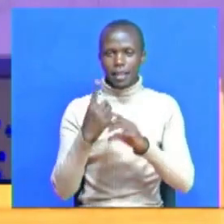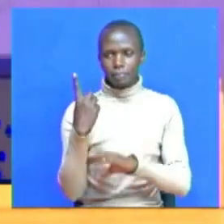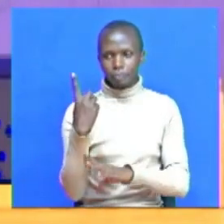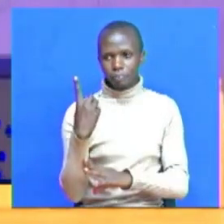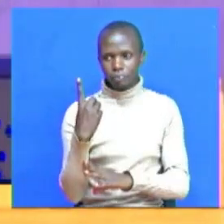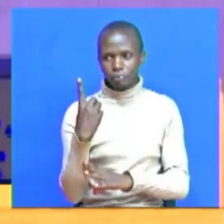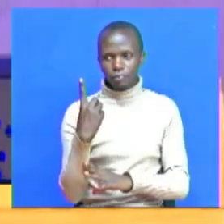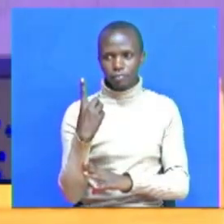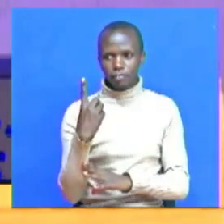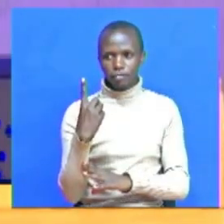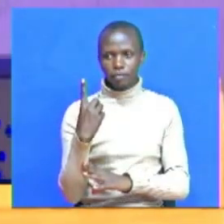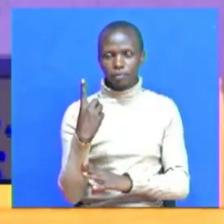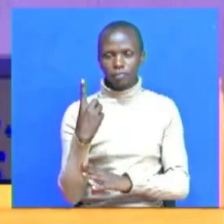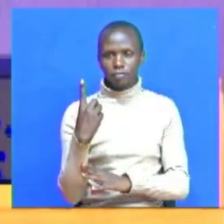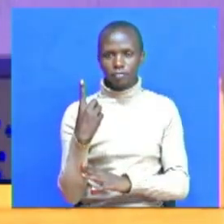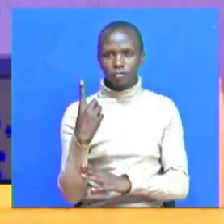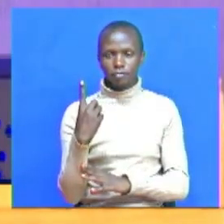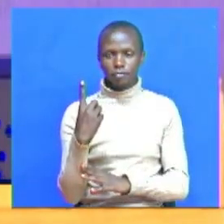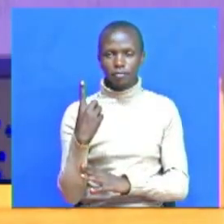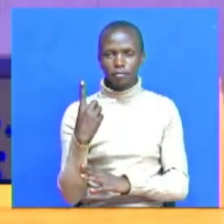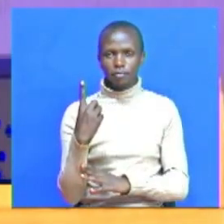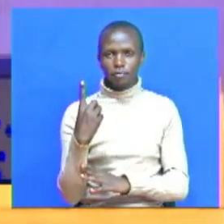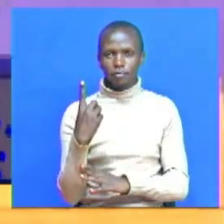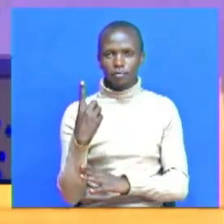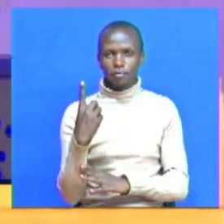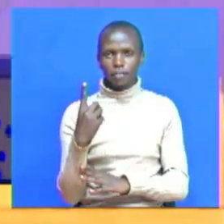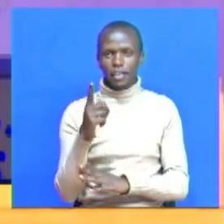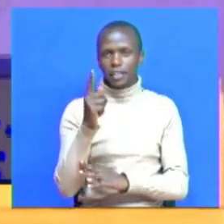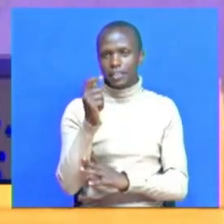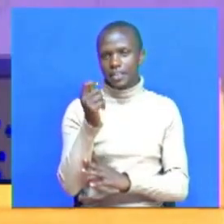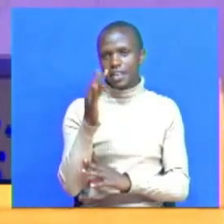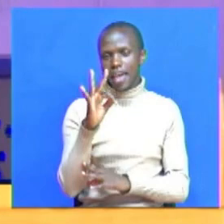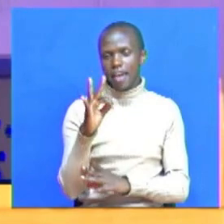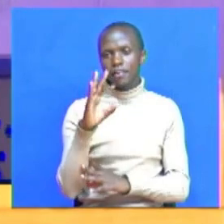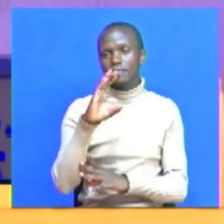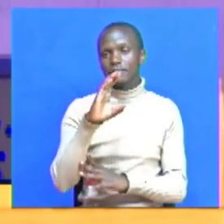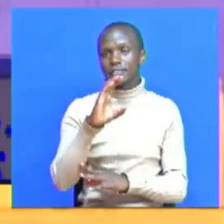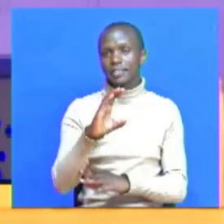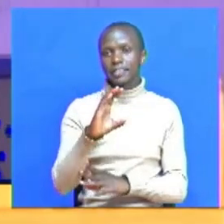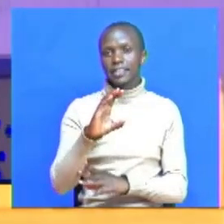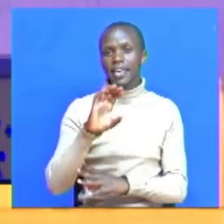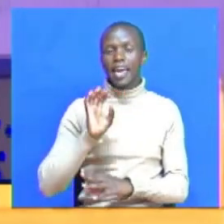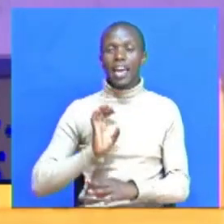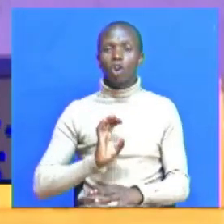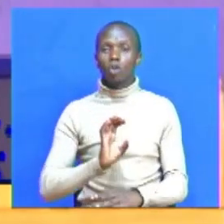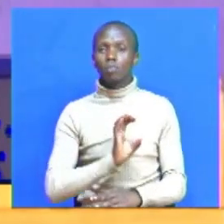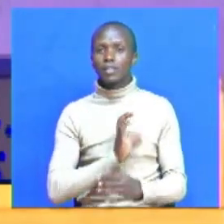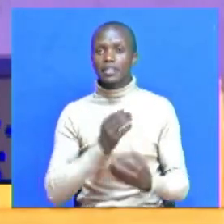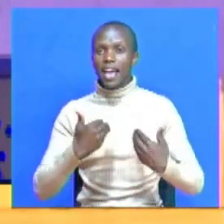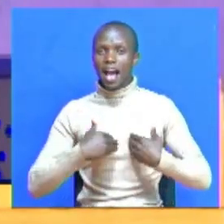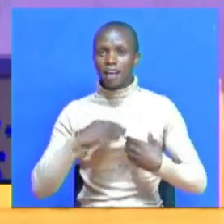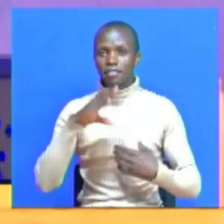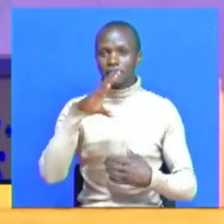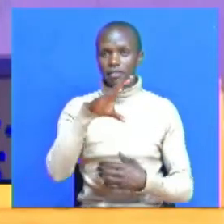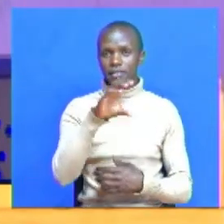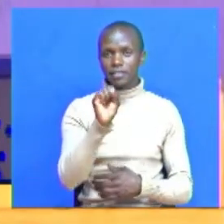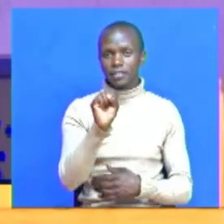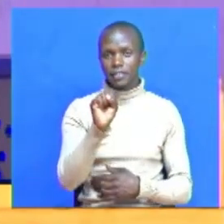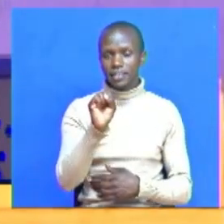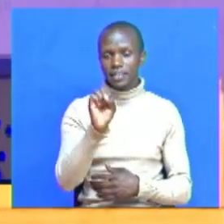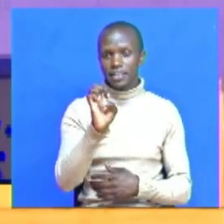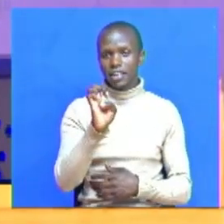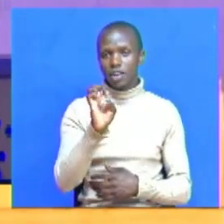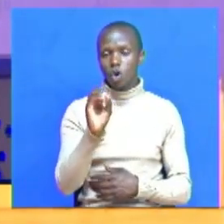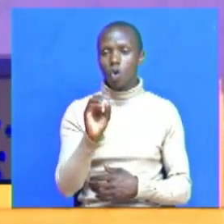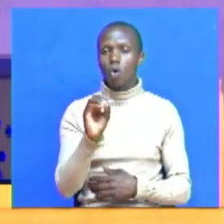center. That's a directive to the KFC and KFCB that we have the CEO come down here and